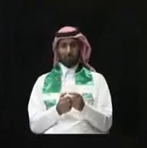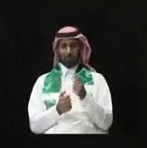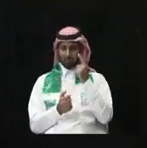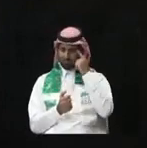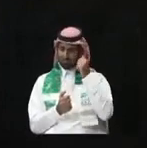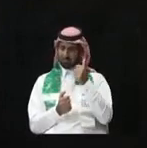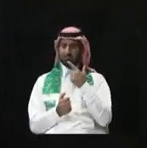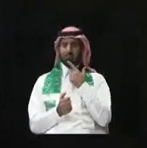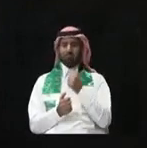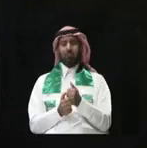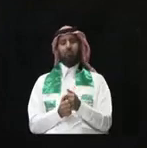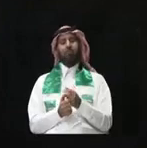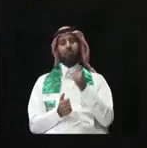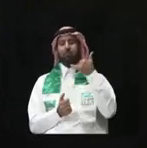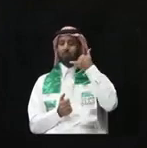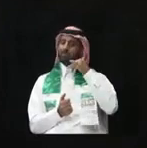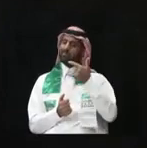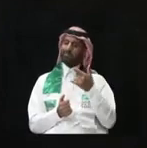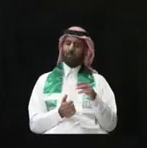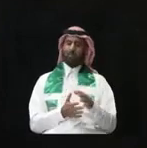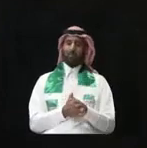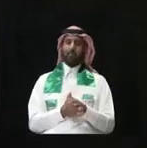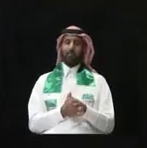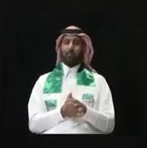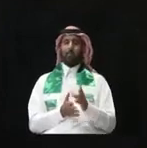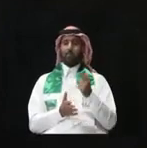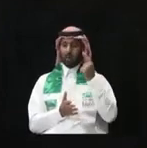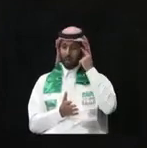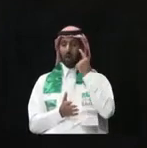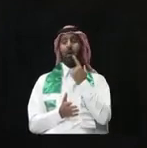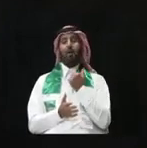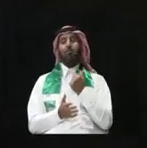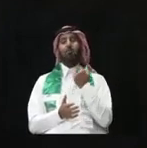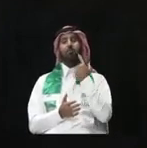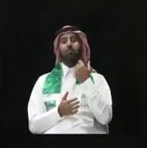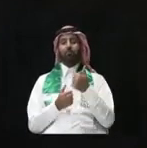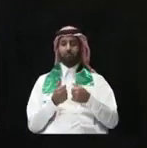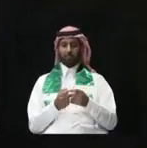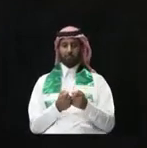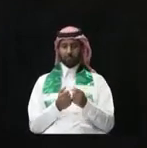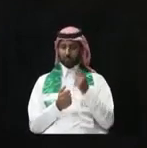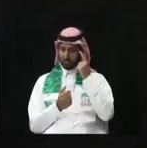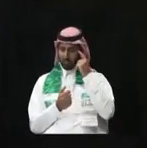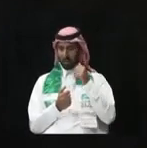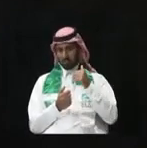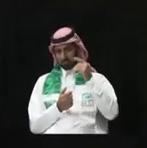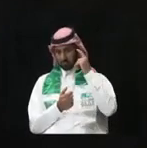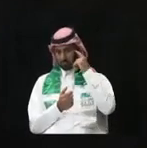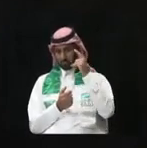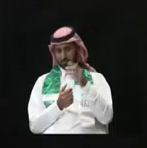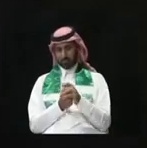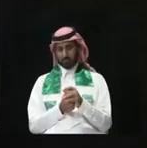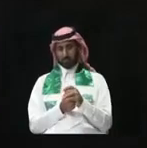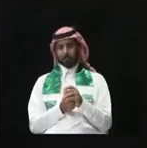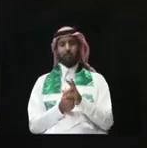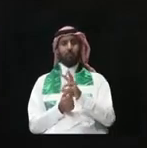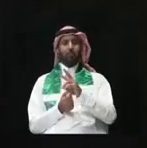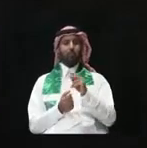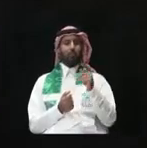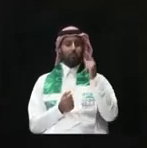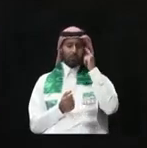than calling. It is my preference. I like messaging much more than calling.